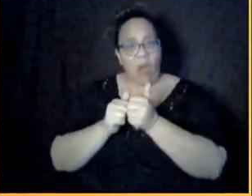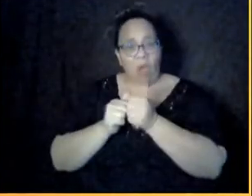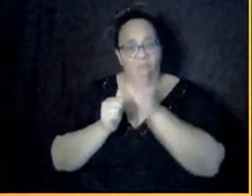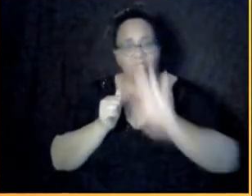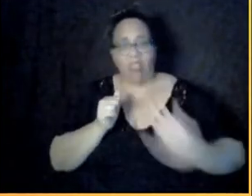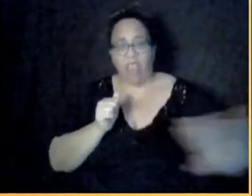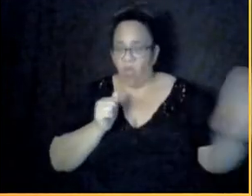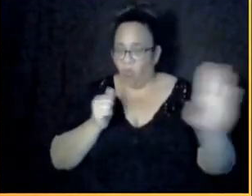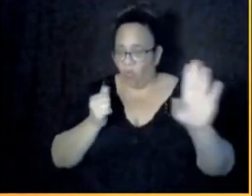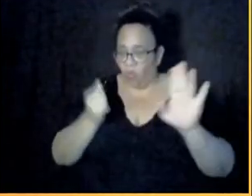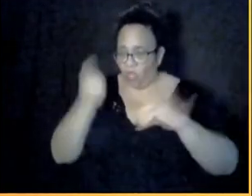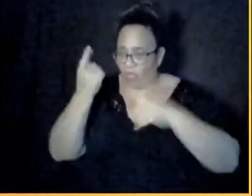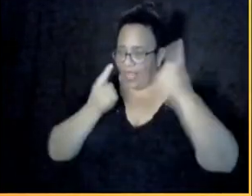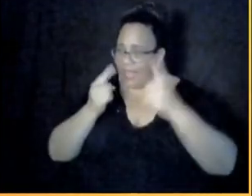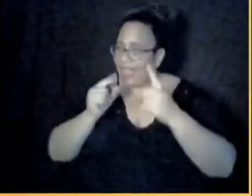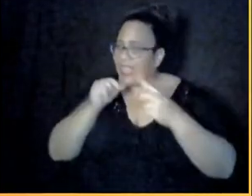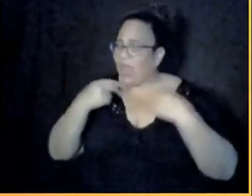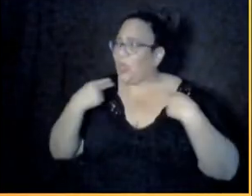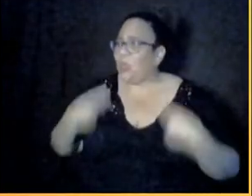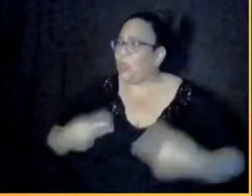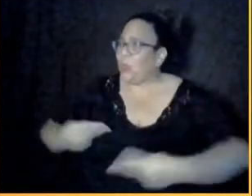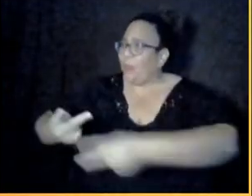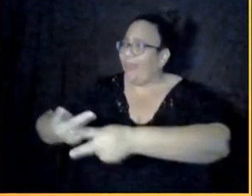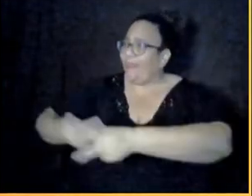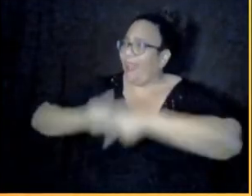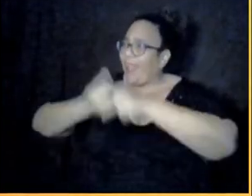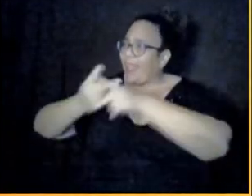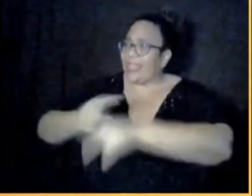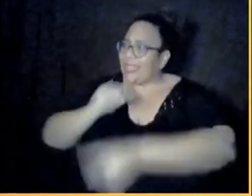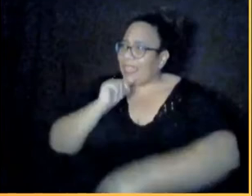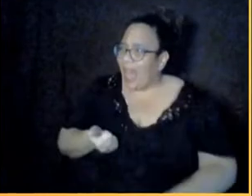very inhumane. It's not humankind.